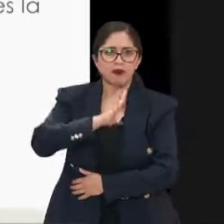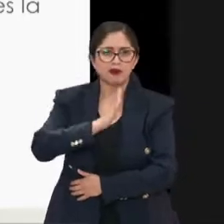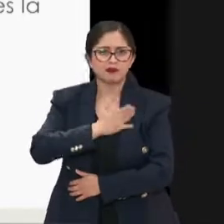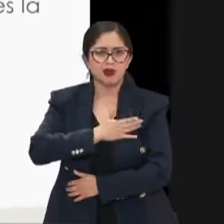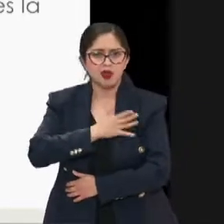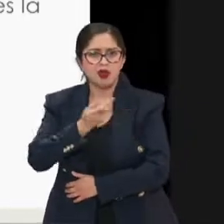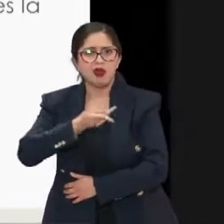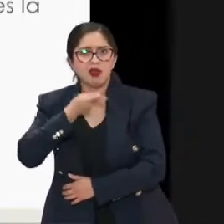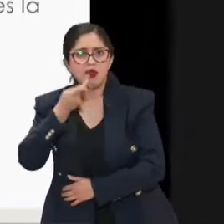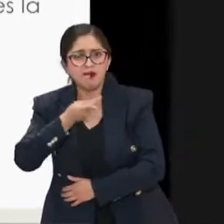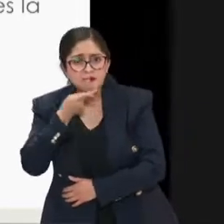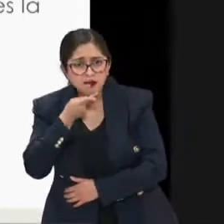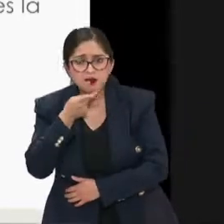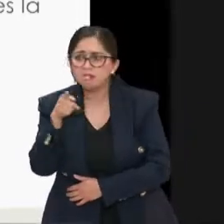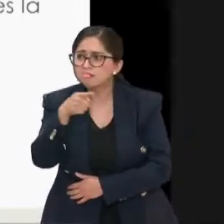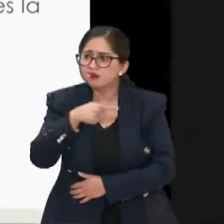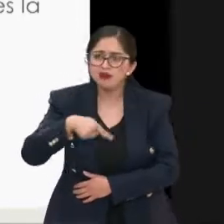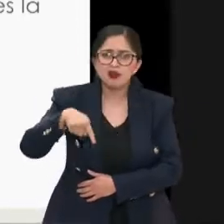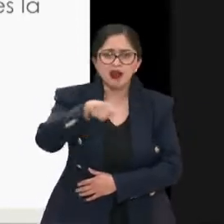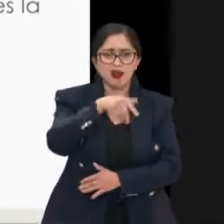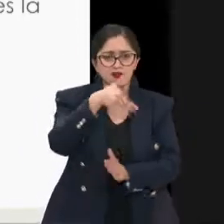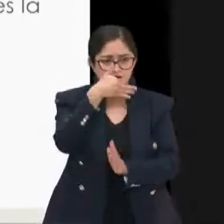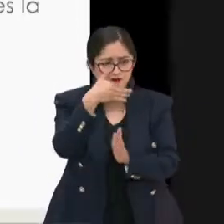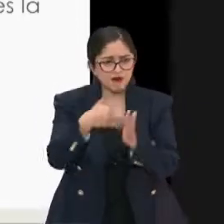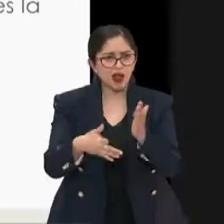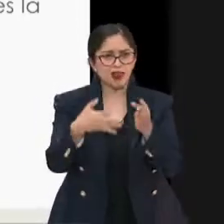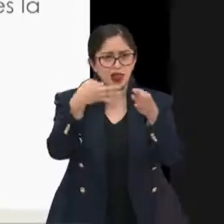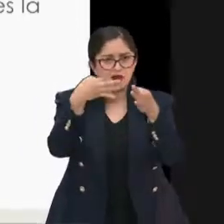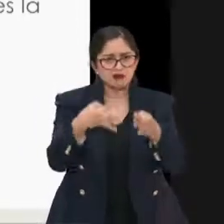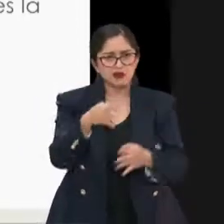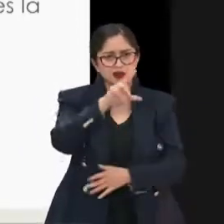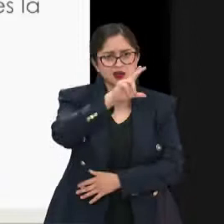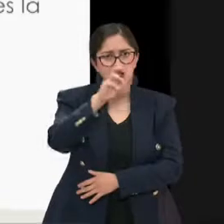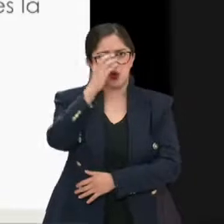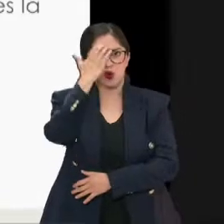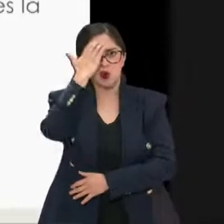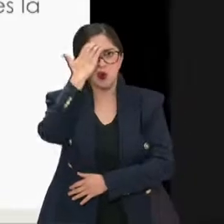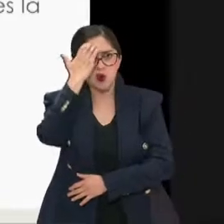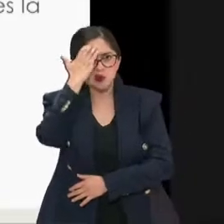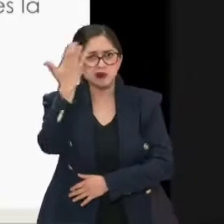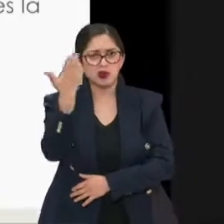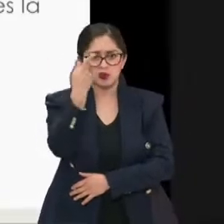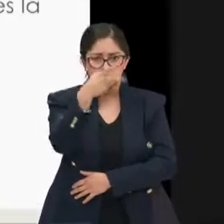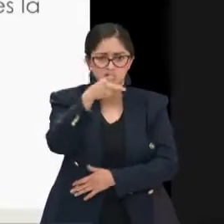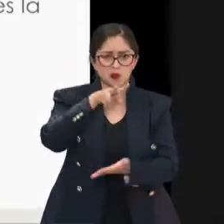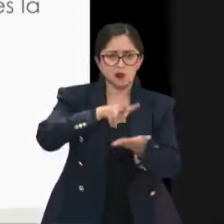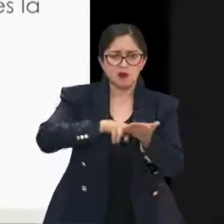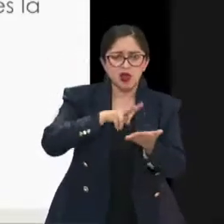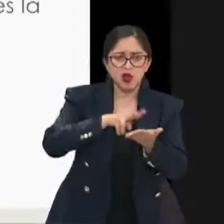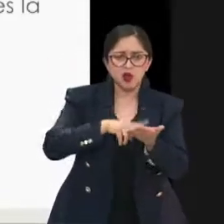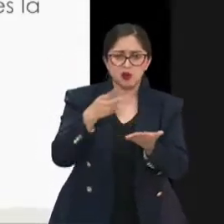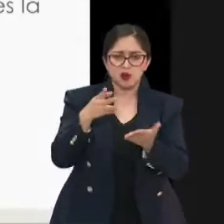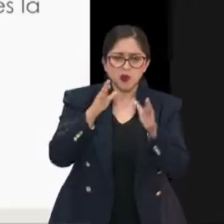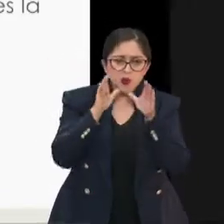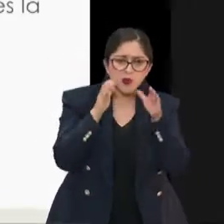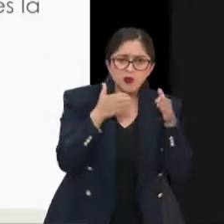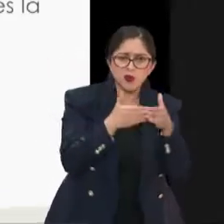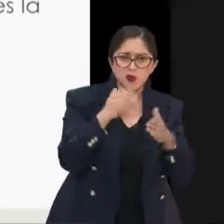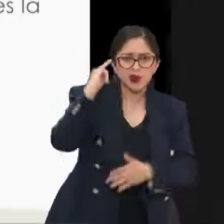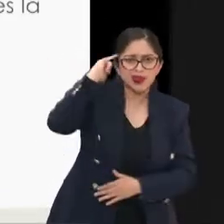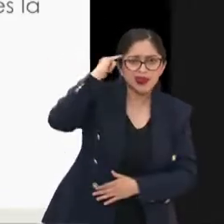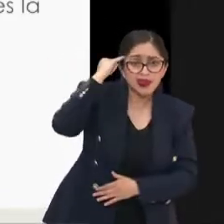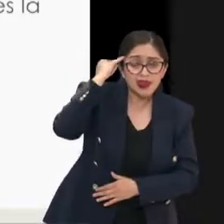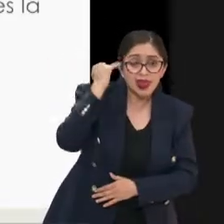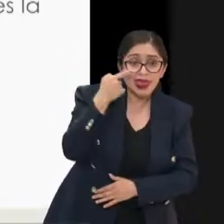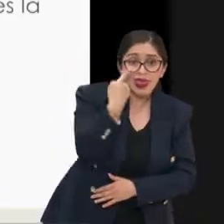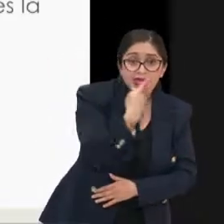non-indigenous have not found a space so that they are recognized as